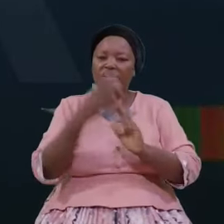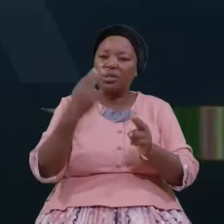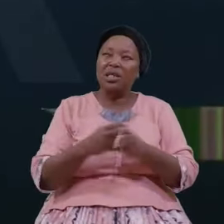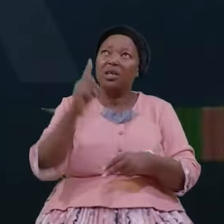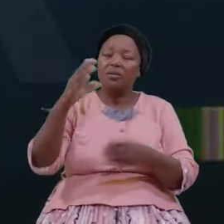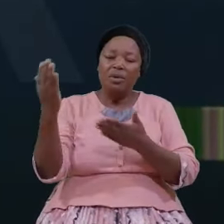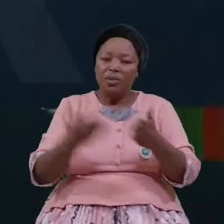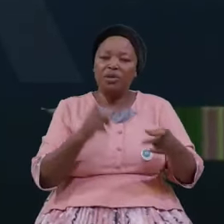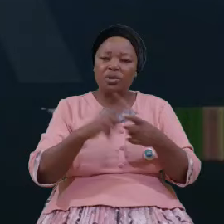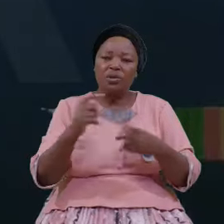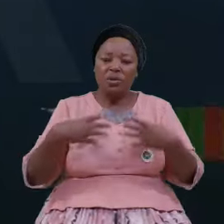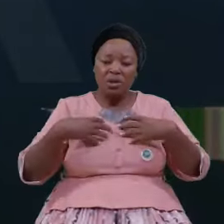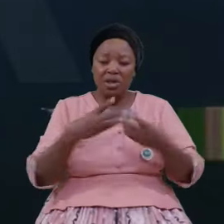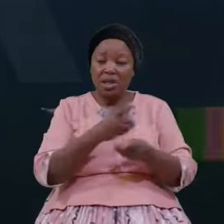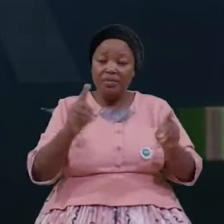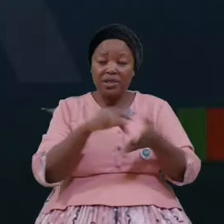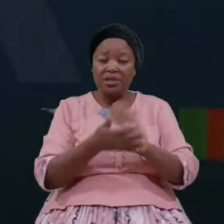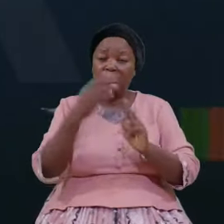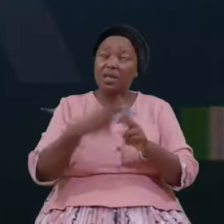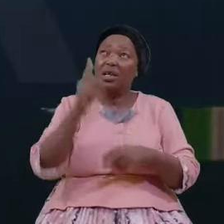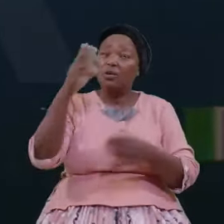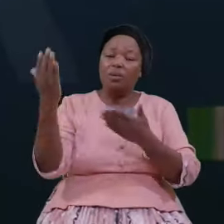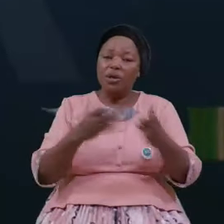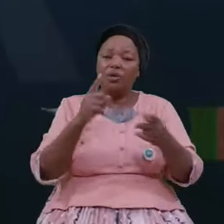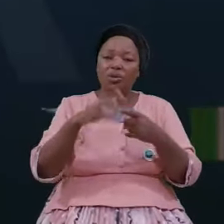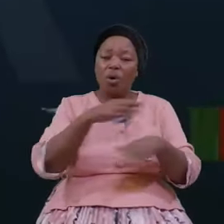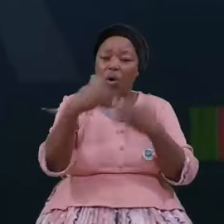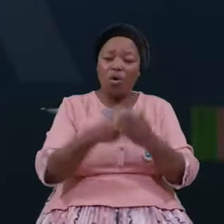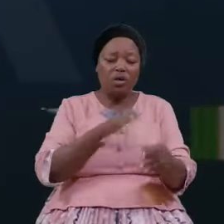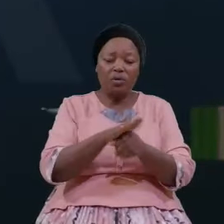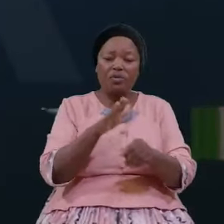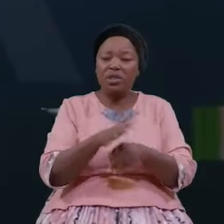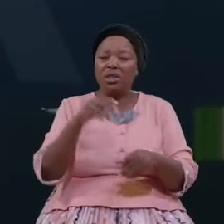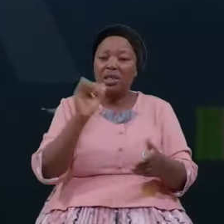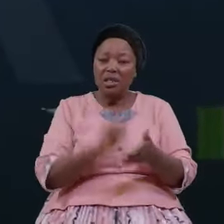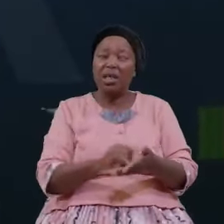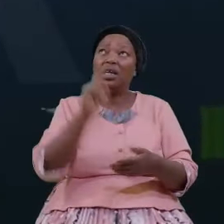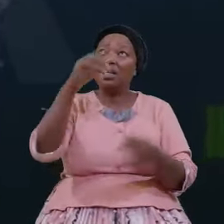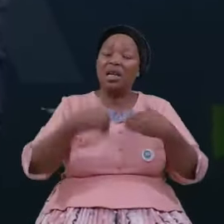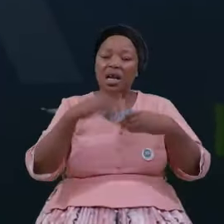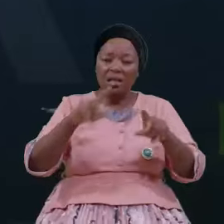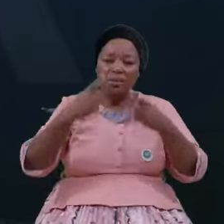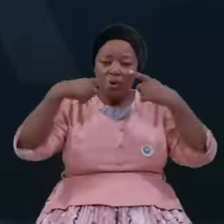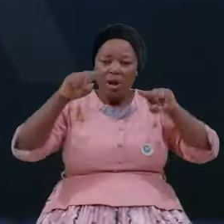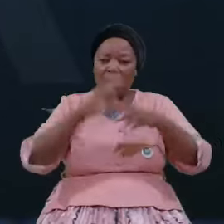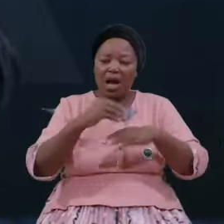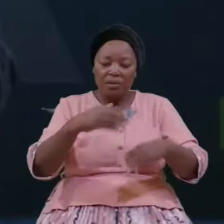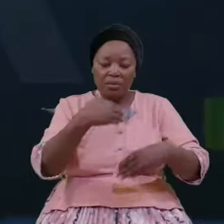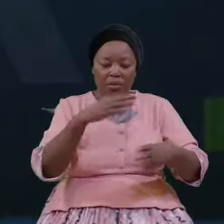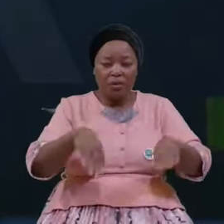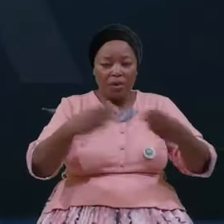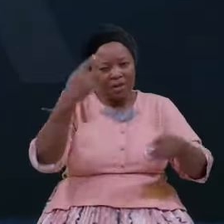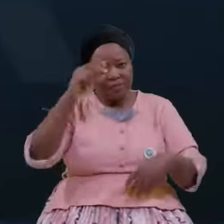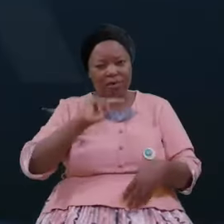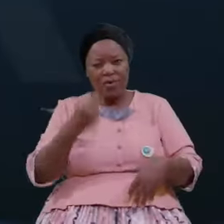deliverance. It'll draw you to all the sufficiency that he has proclaimed and provided for us on the cross